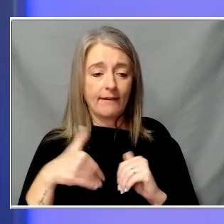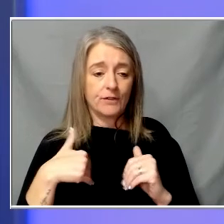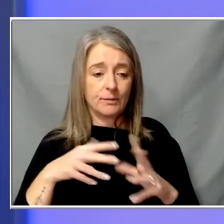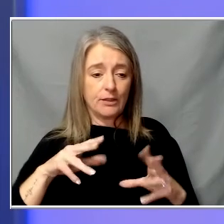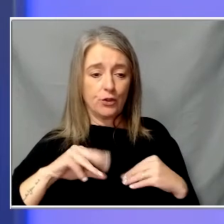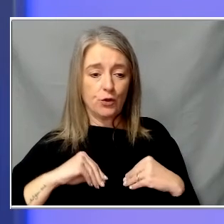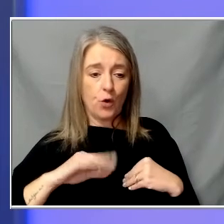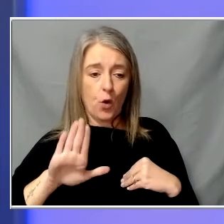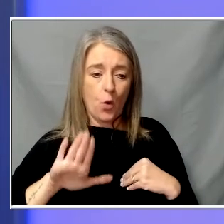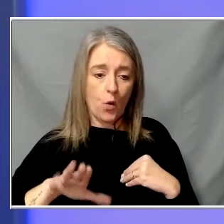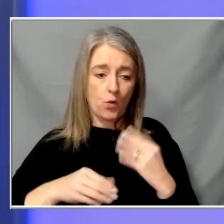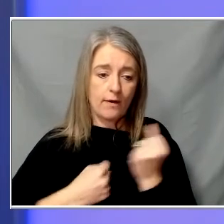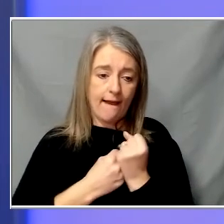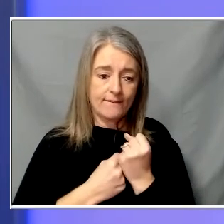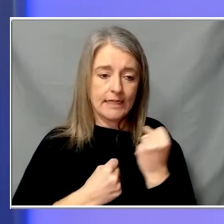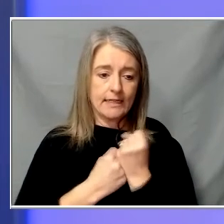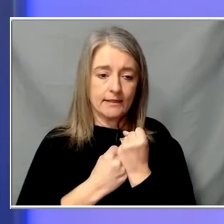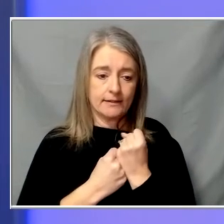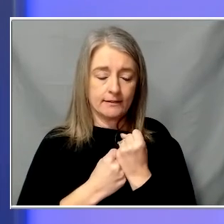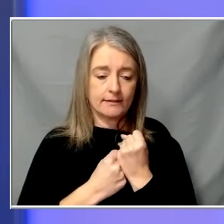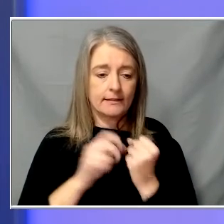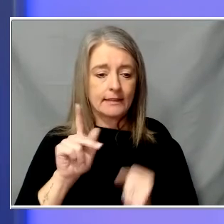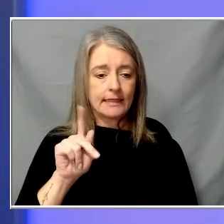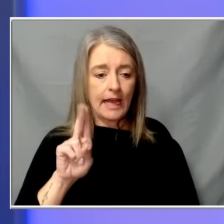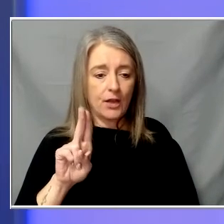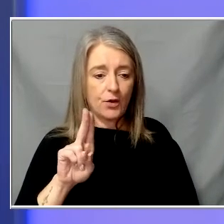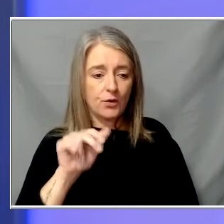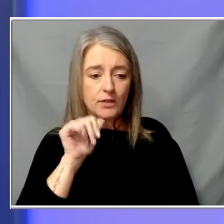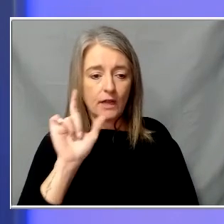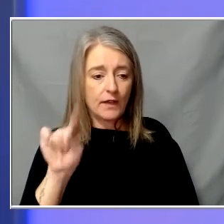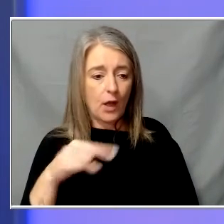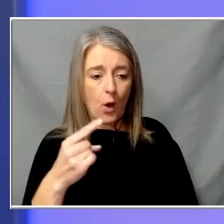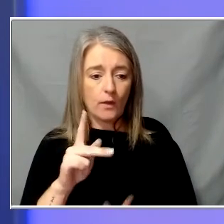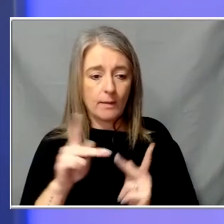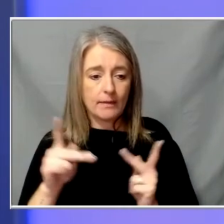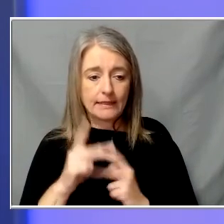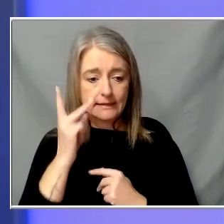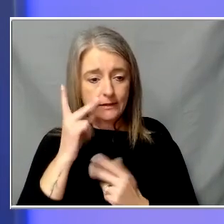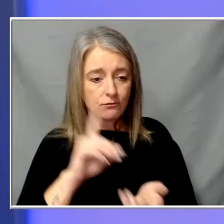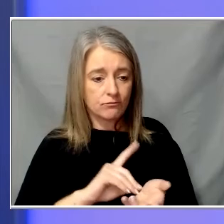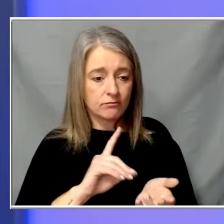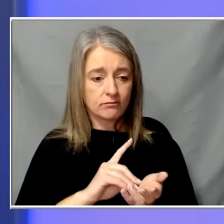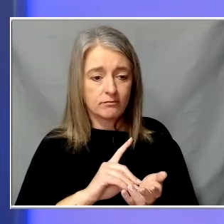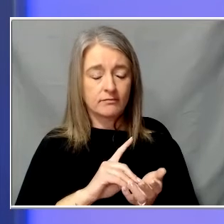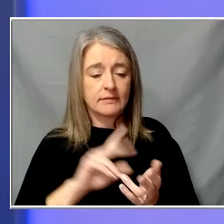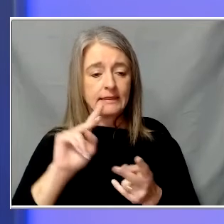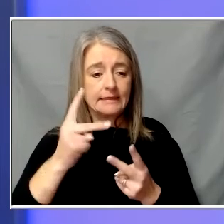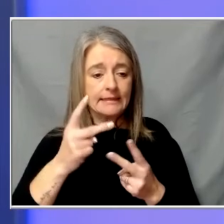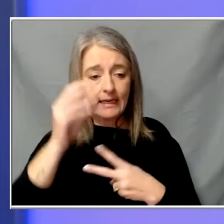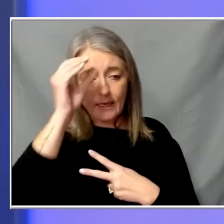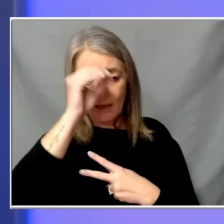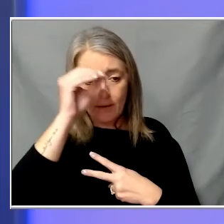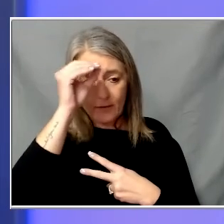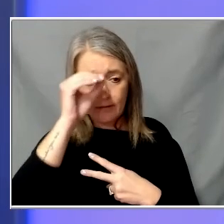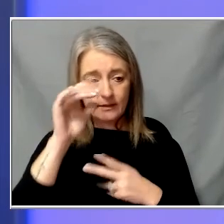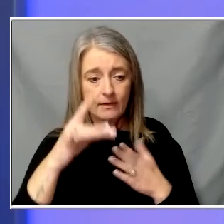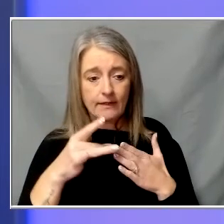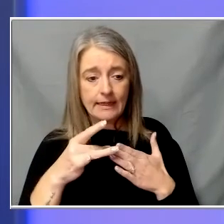advocate. KU is not the only place that I saw doctors at. I went and got a second opinion at one of the